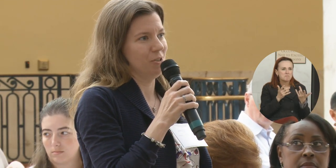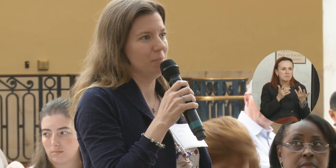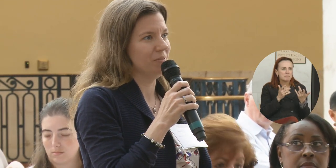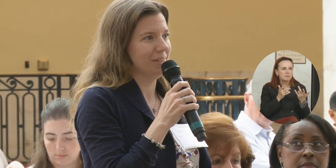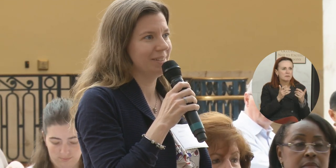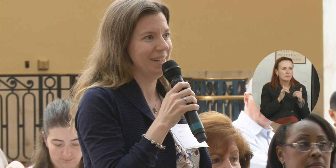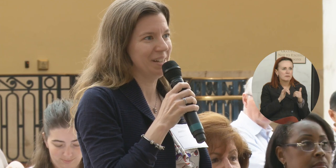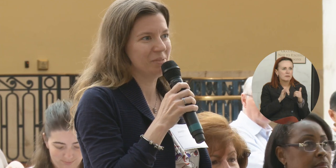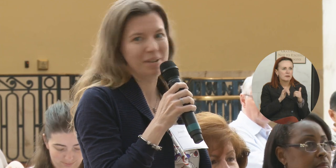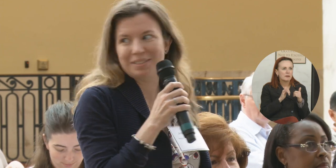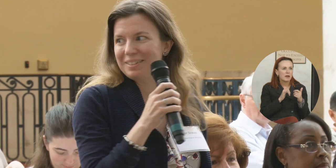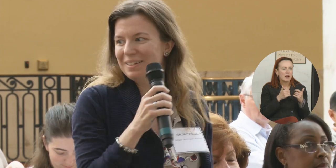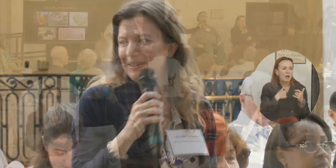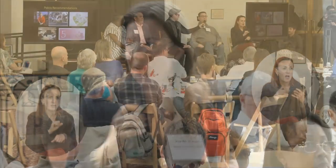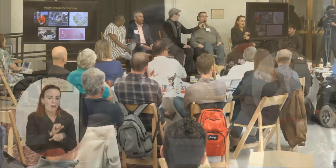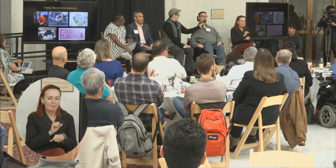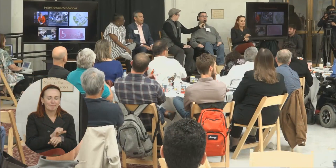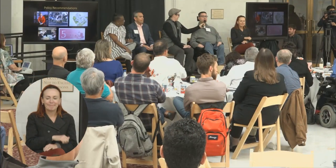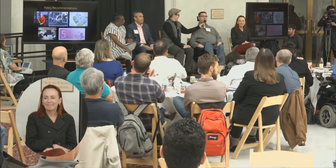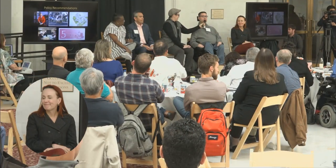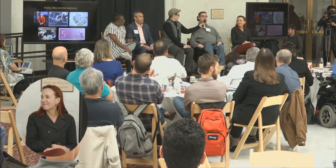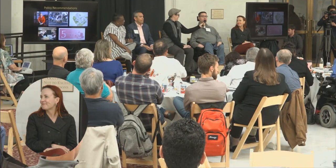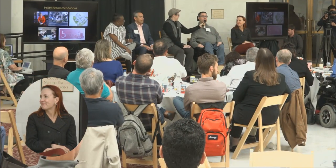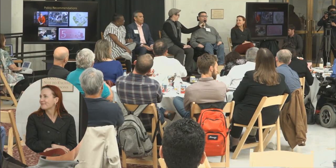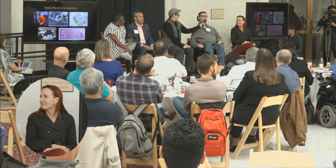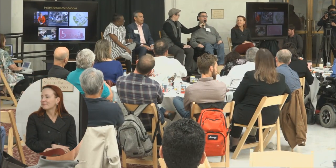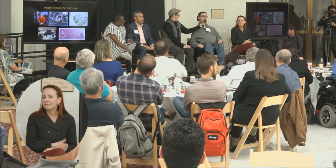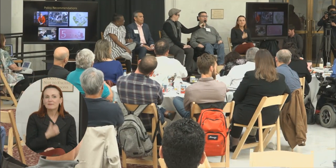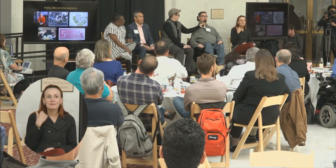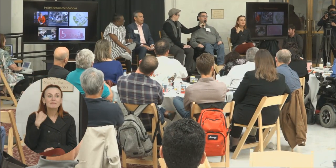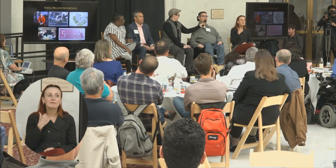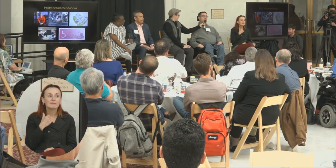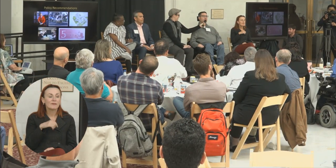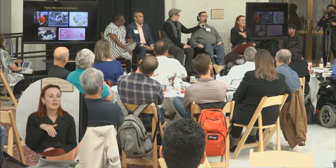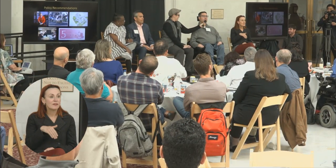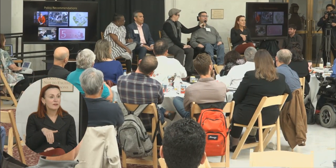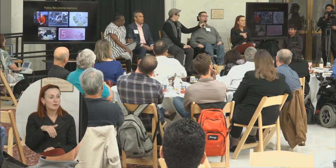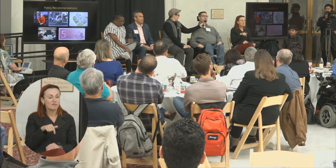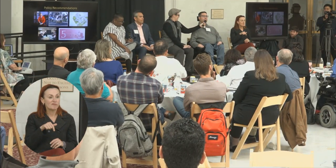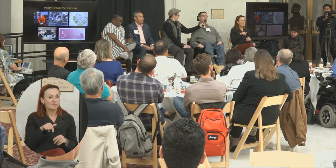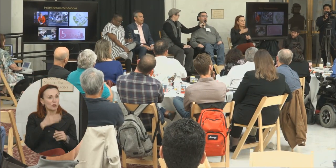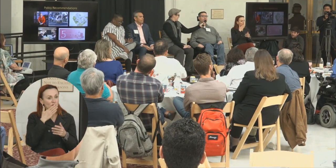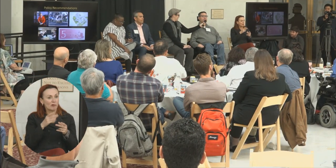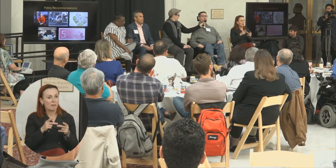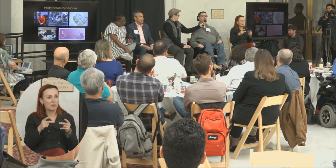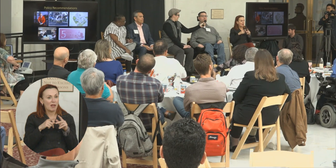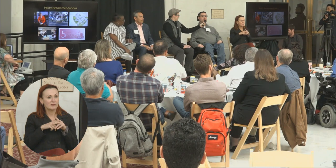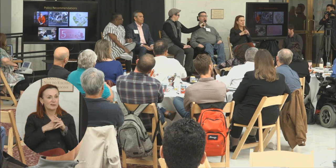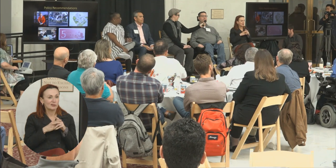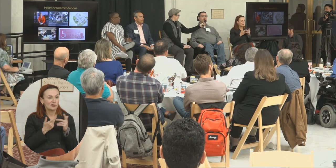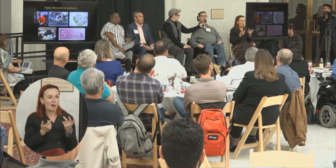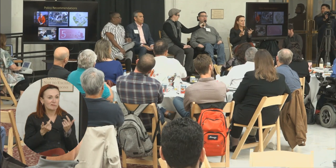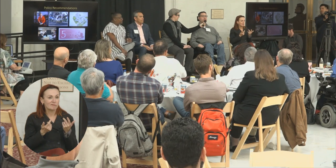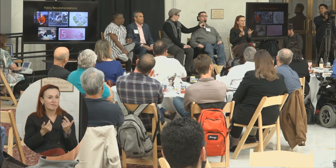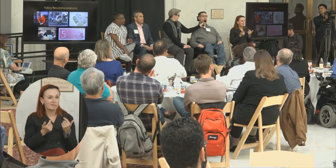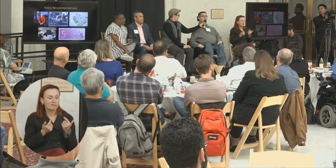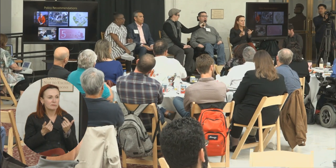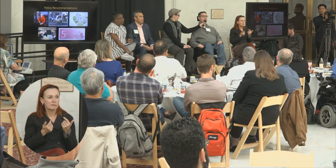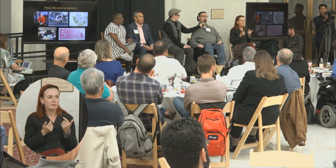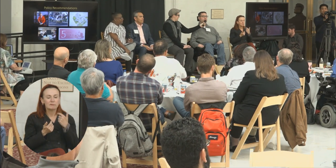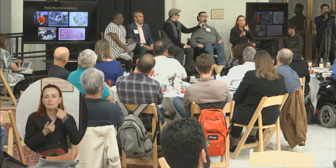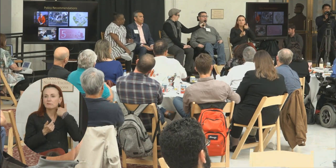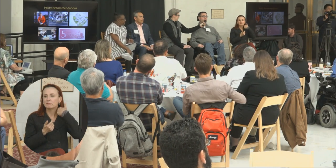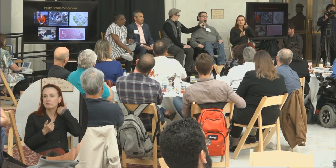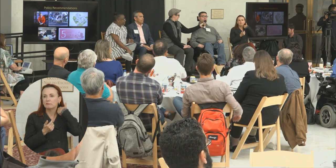do a bad job of this, I guess, basically? Well, you're starting from a good place, right? There's a lot of value in knowing